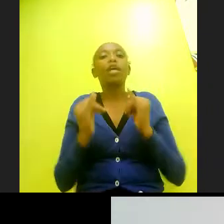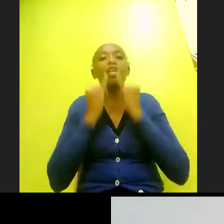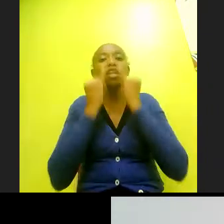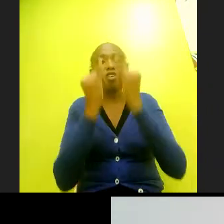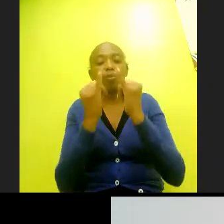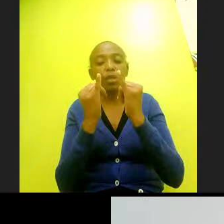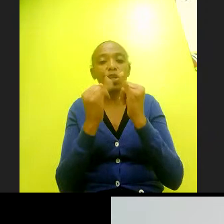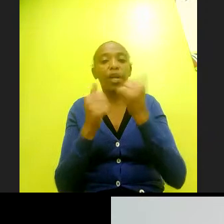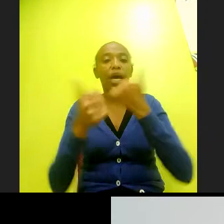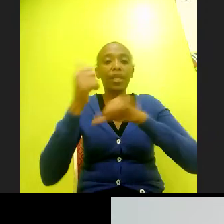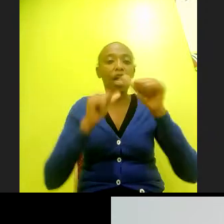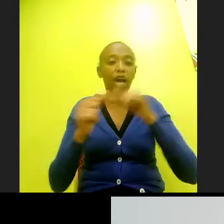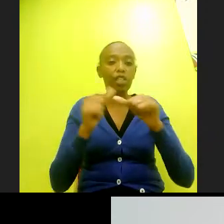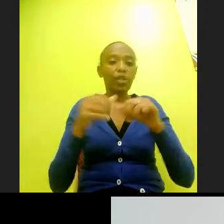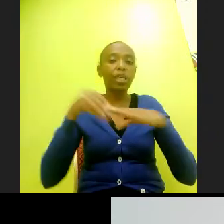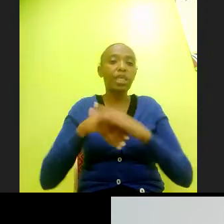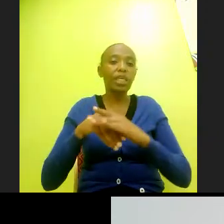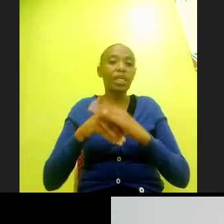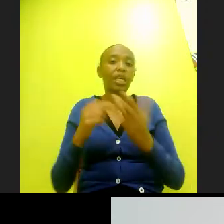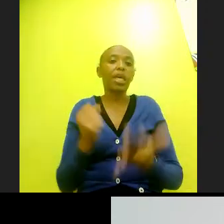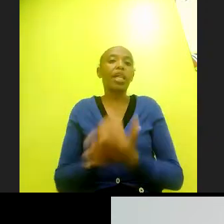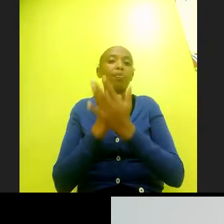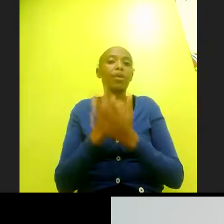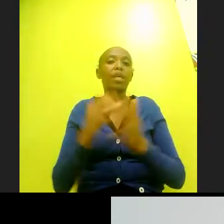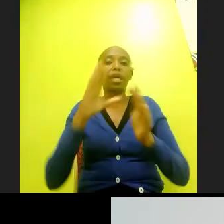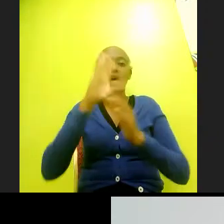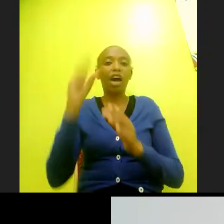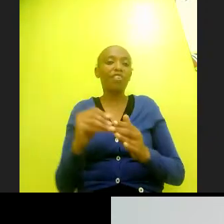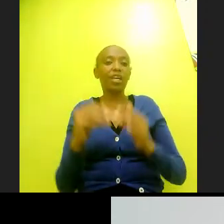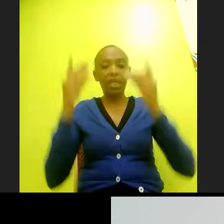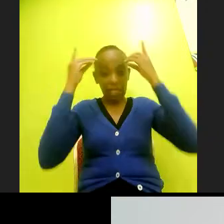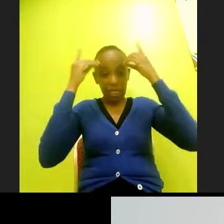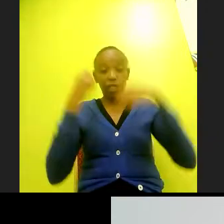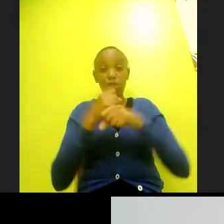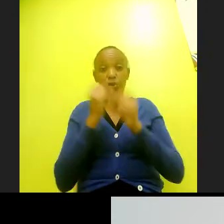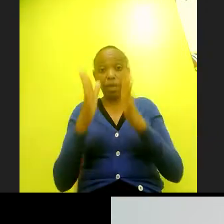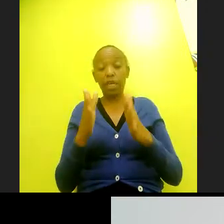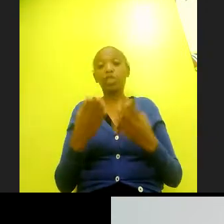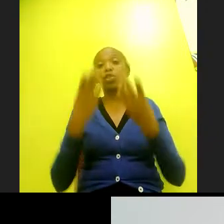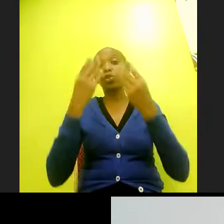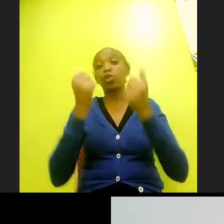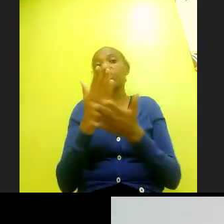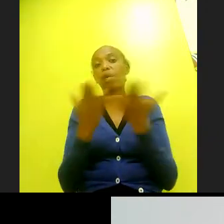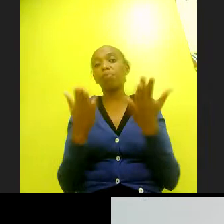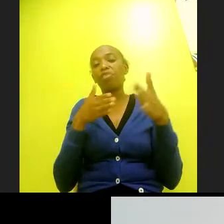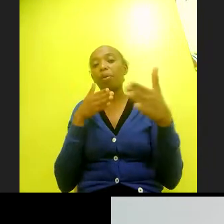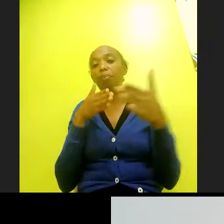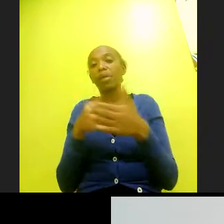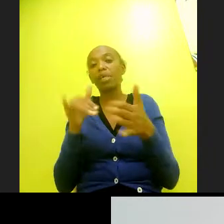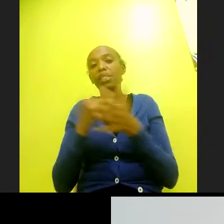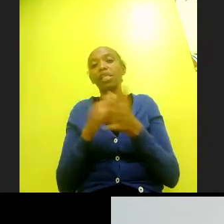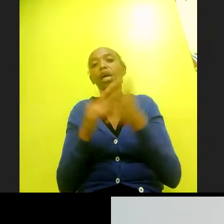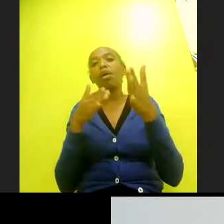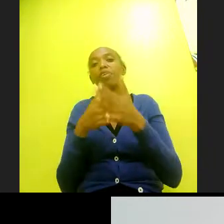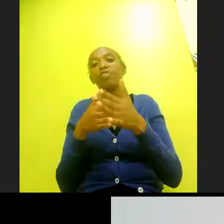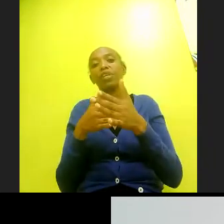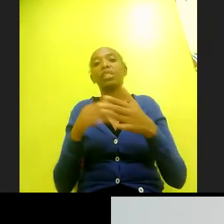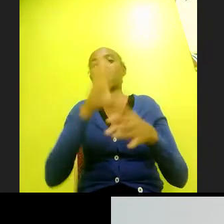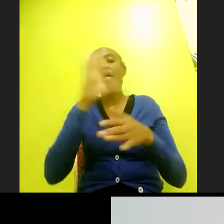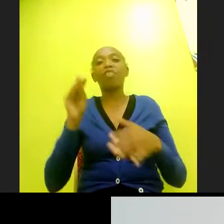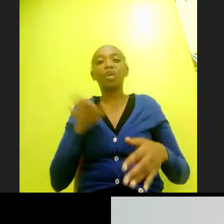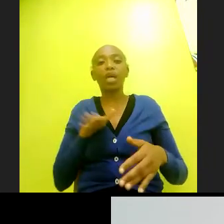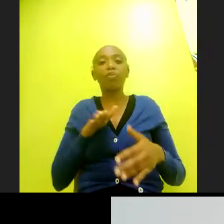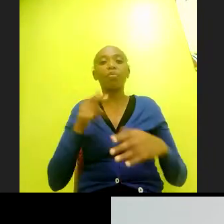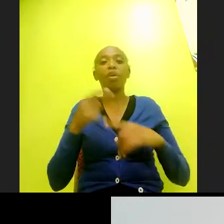in helping African decision makers to address some of the barriers which are preventing African women from engaging